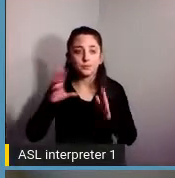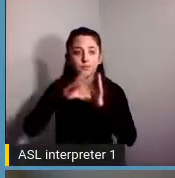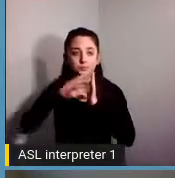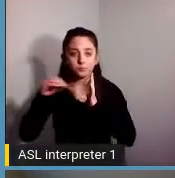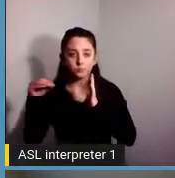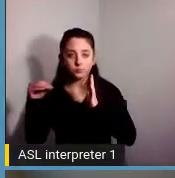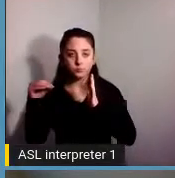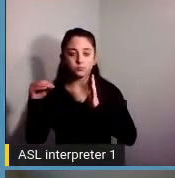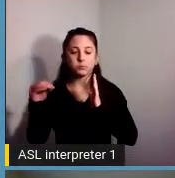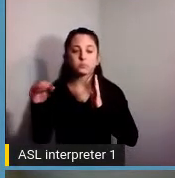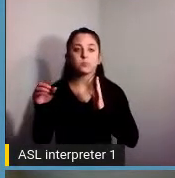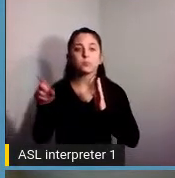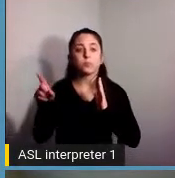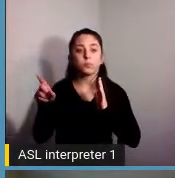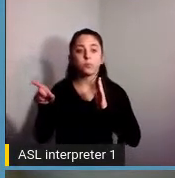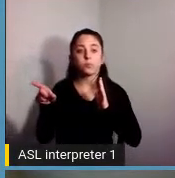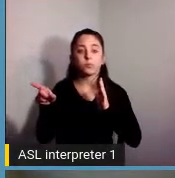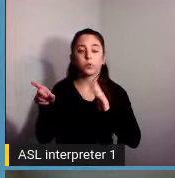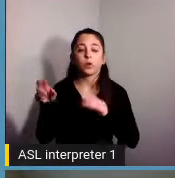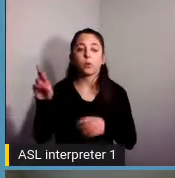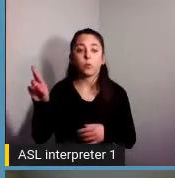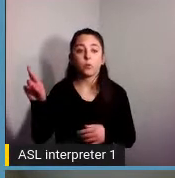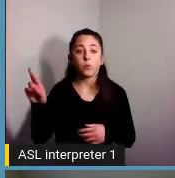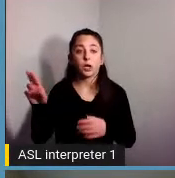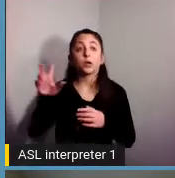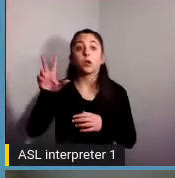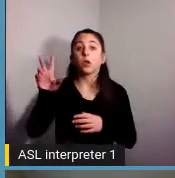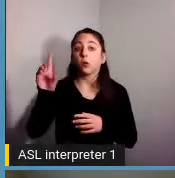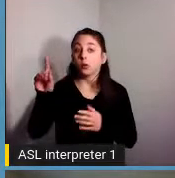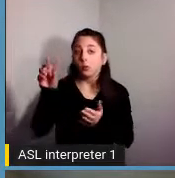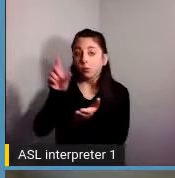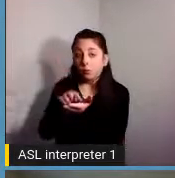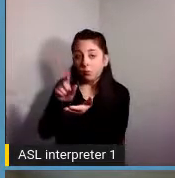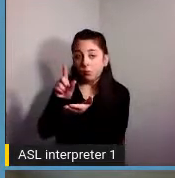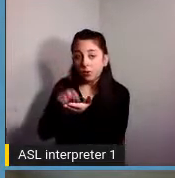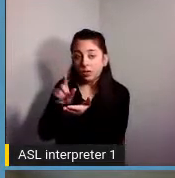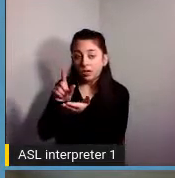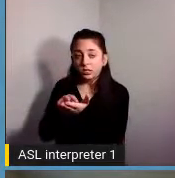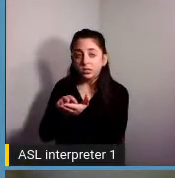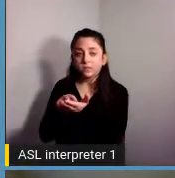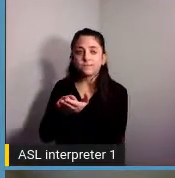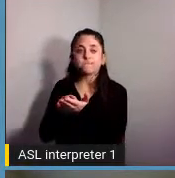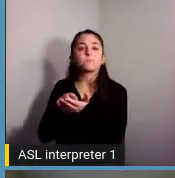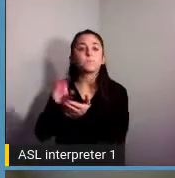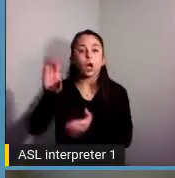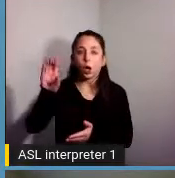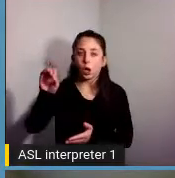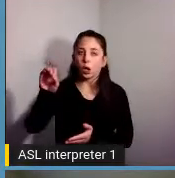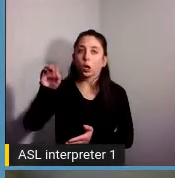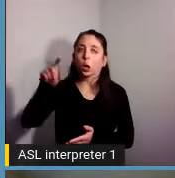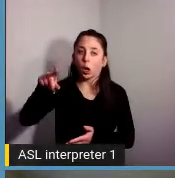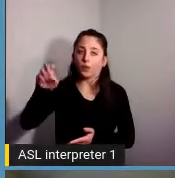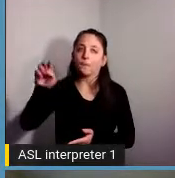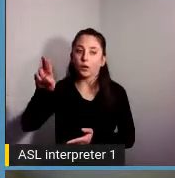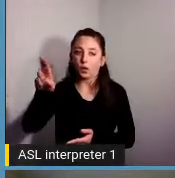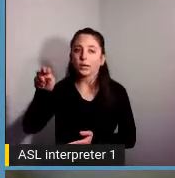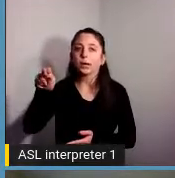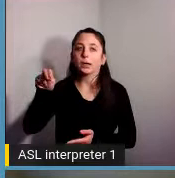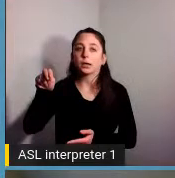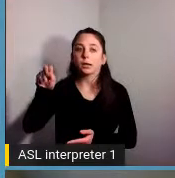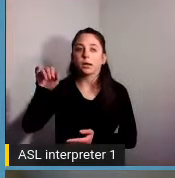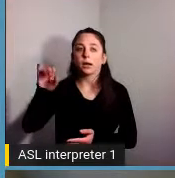The reproduction was 3D printed and then electroformed in copper and then nickel to give it this